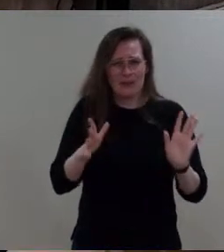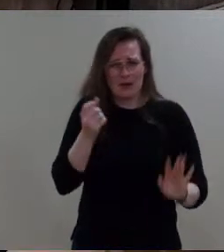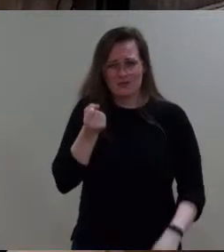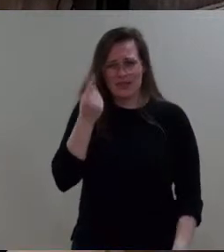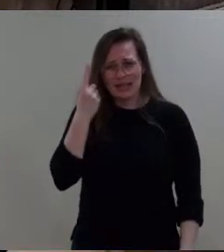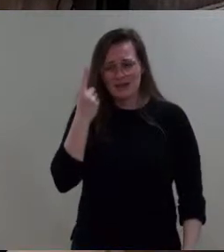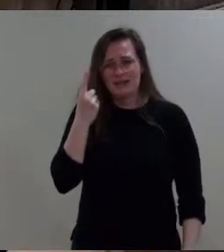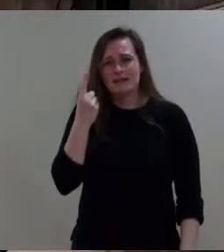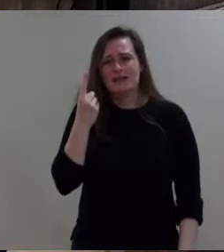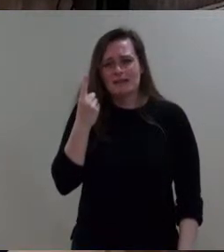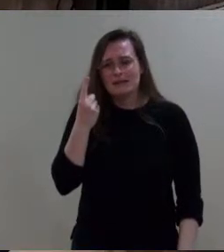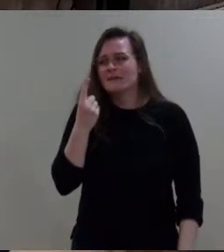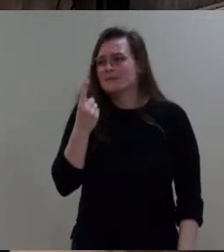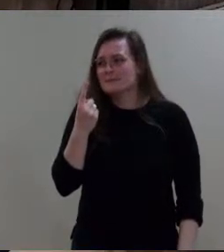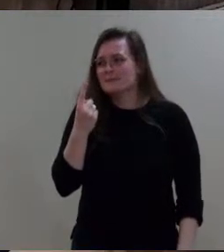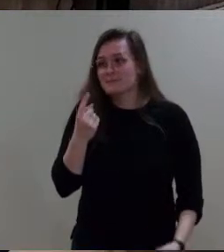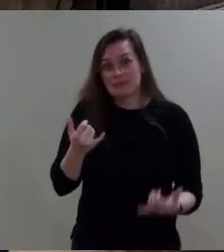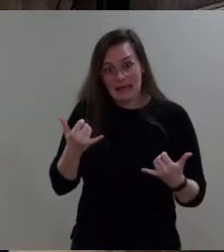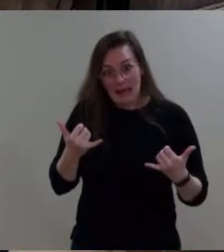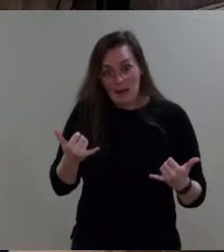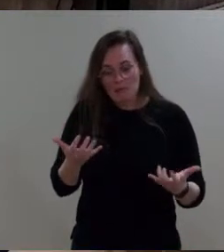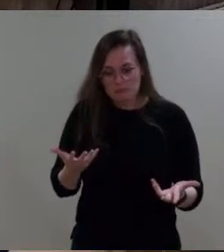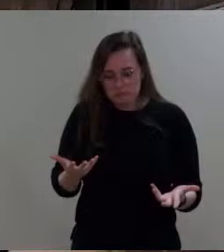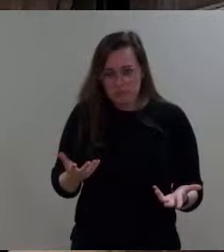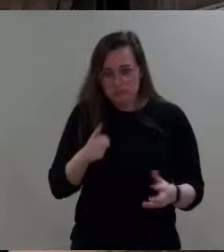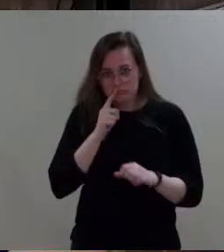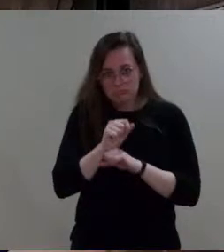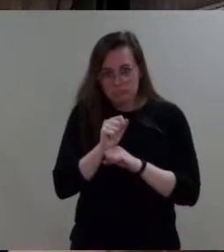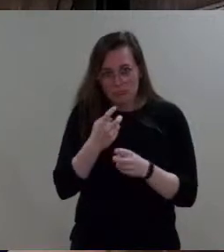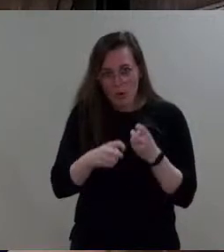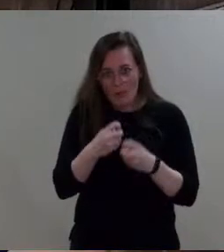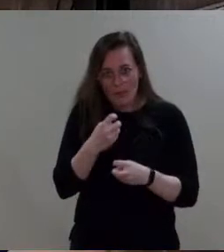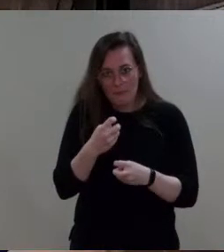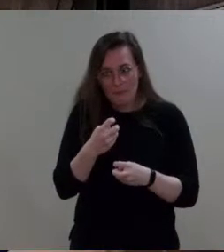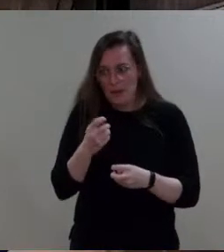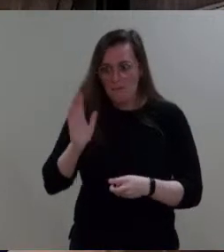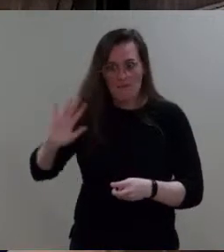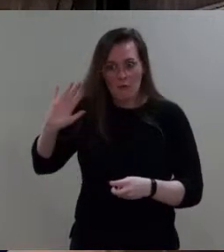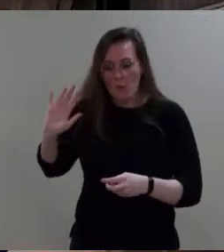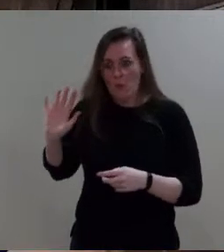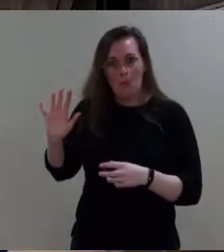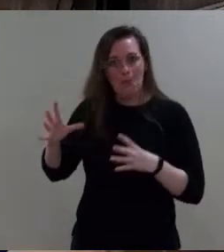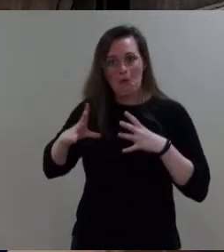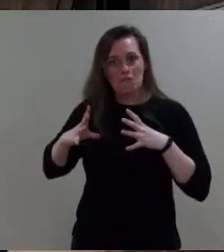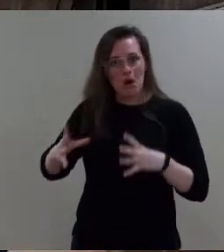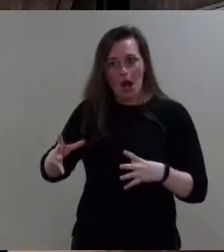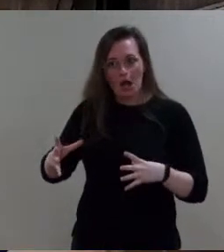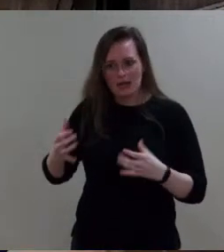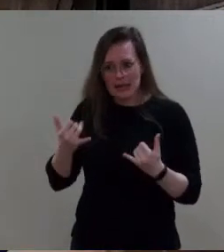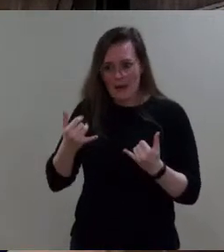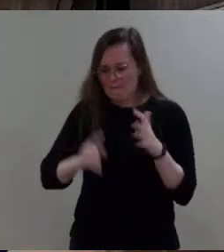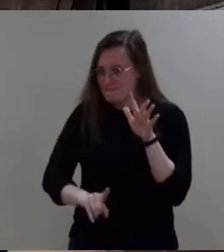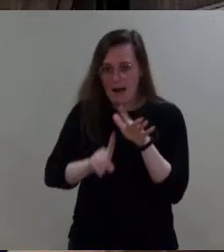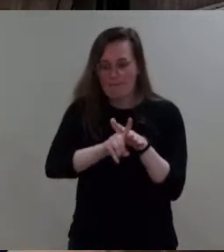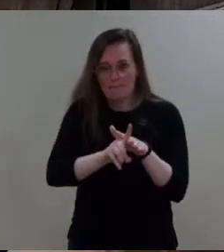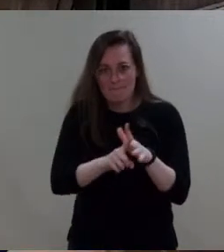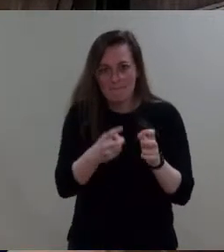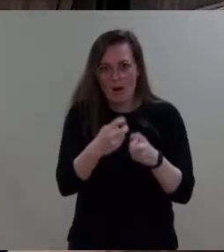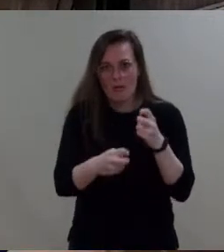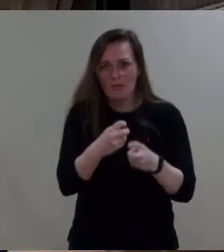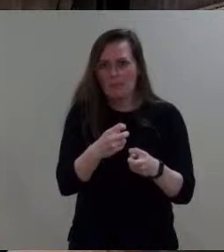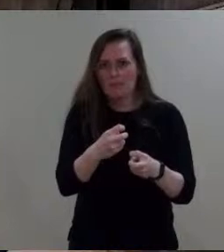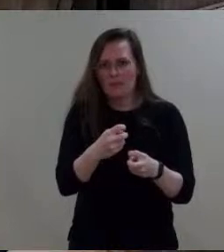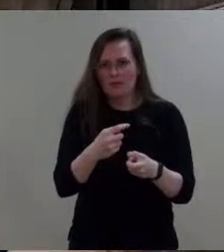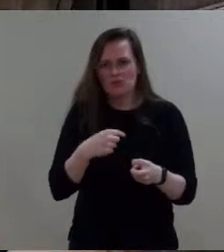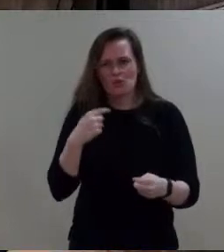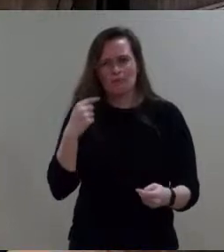this is a problem when it hasn't been for years. So I'm wondering, is that part of the problem?